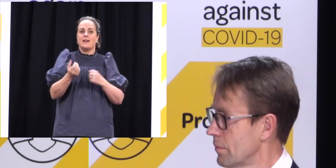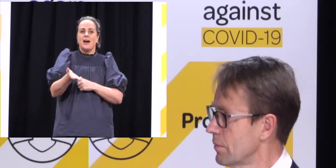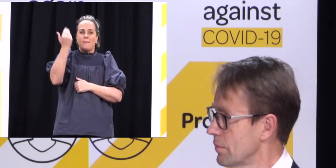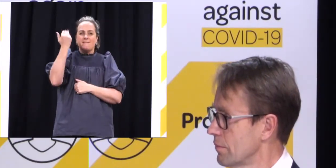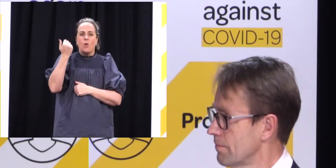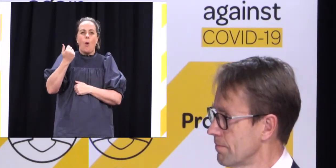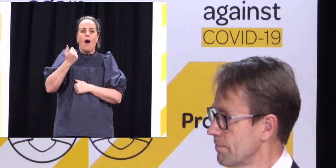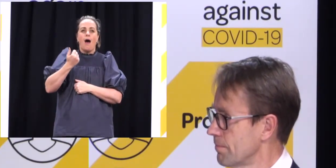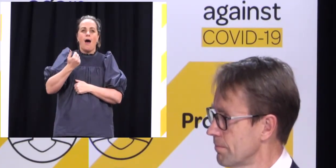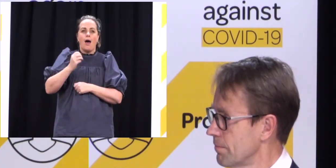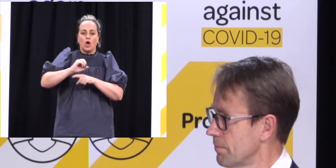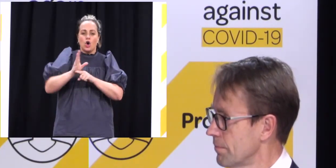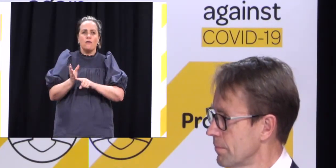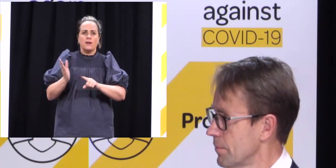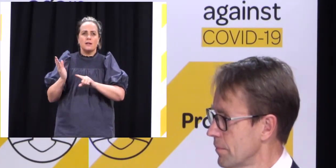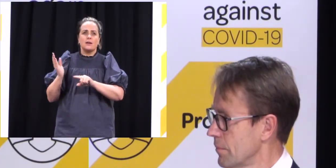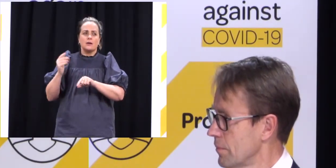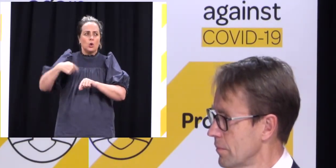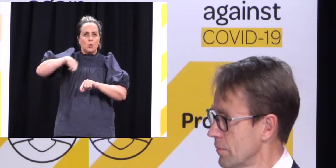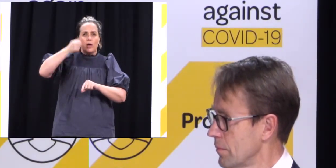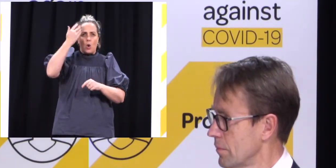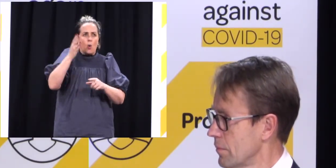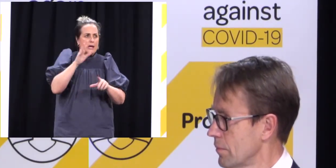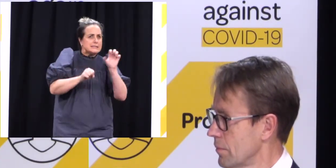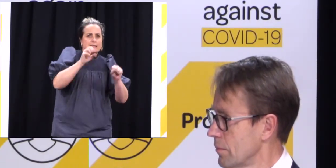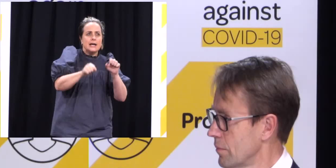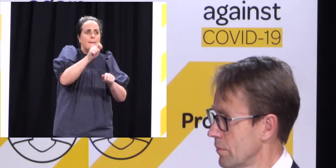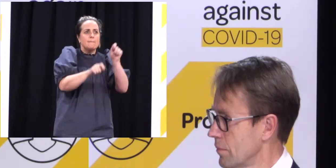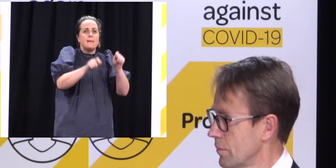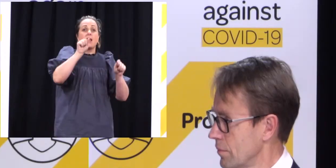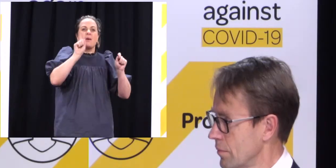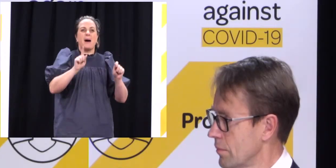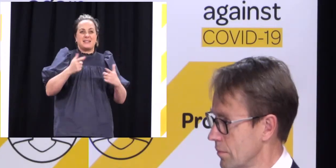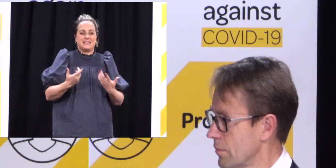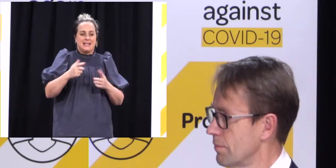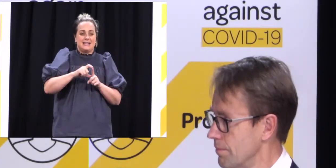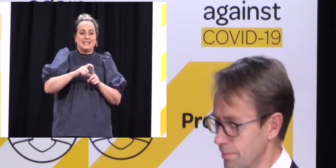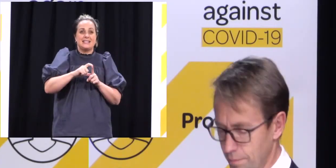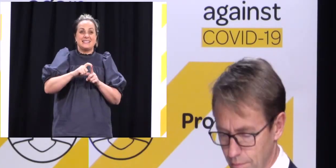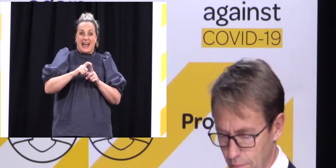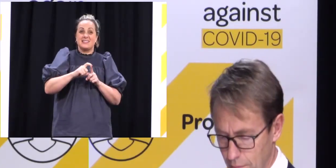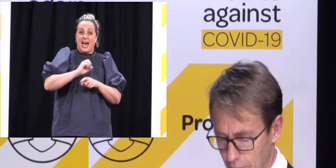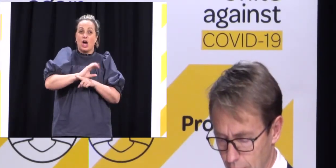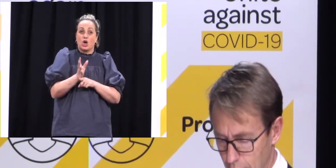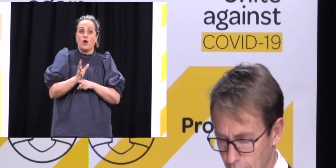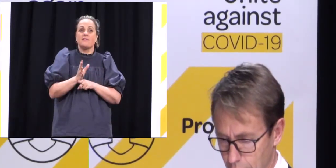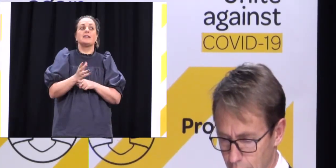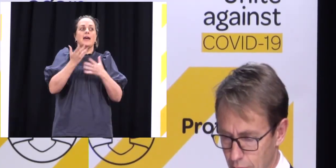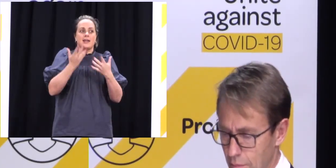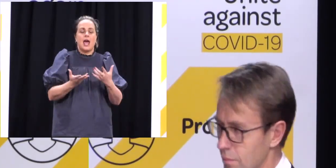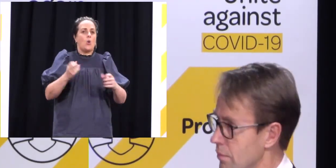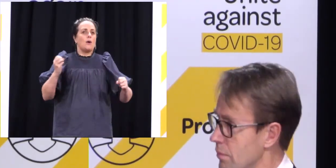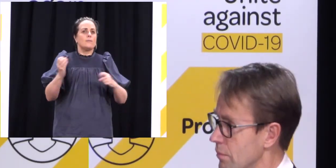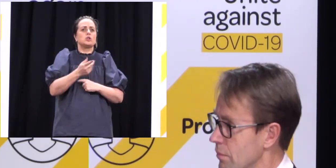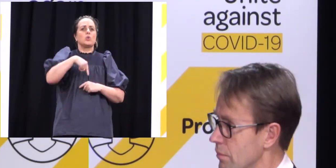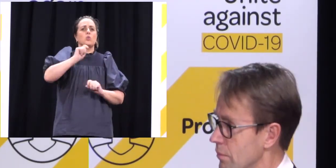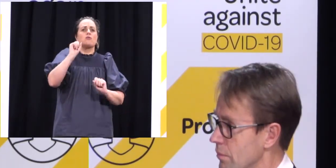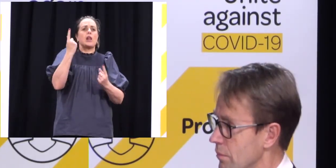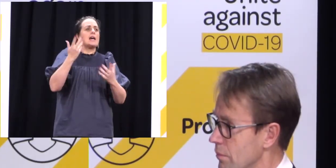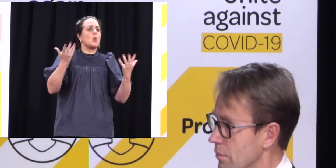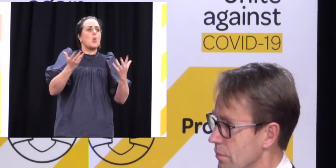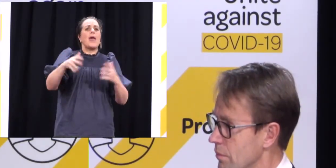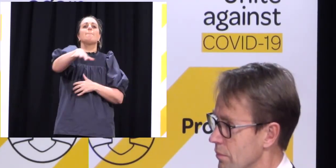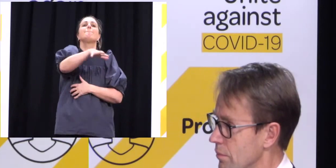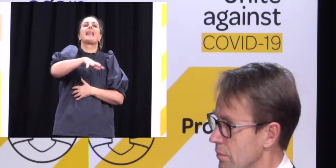for those person-to-person links, but in a Delta environment, simply being in the same place is building that connection to these clusters, and